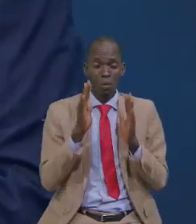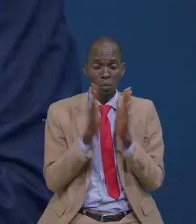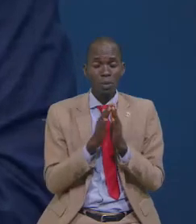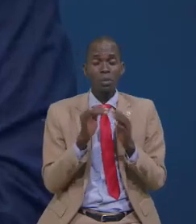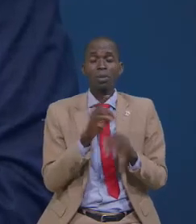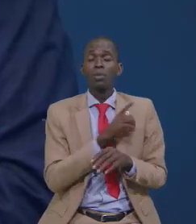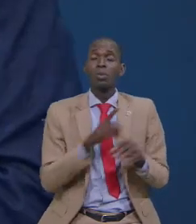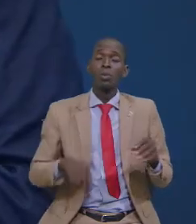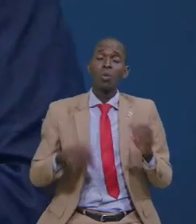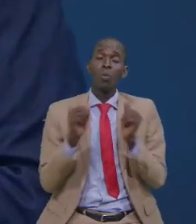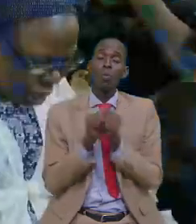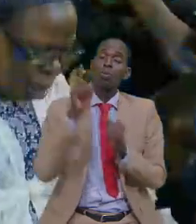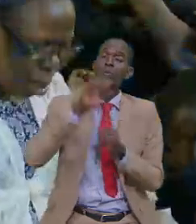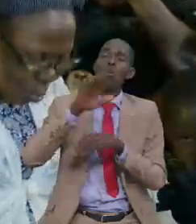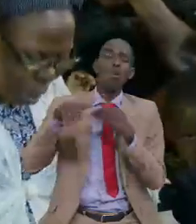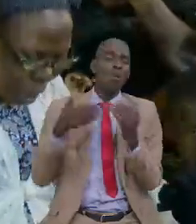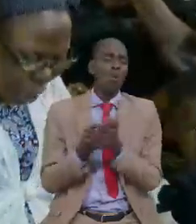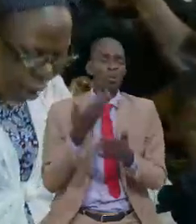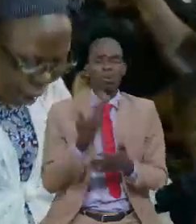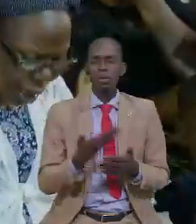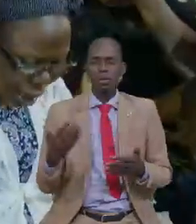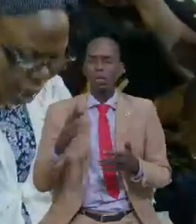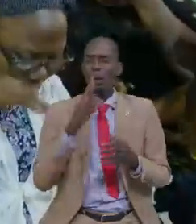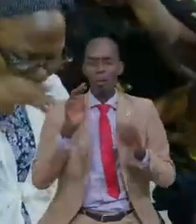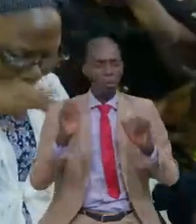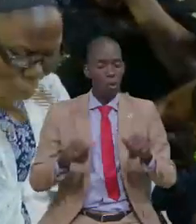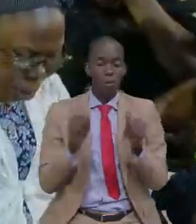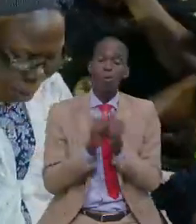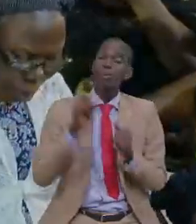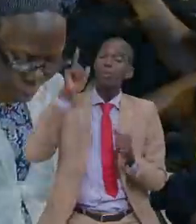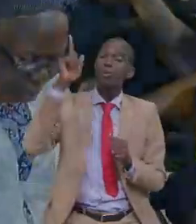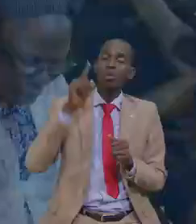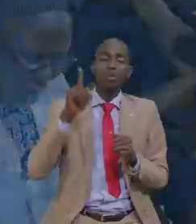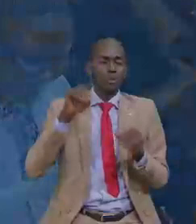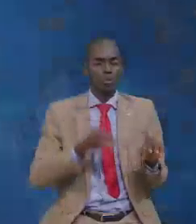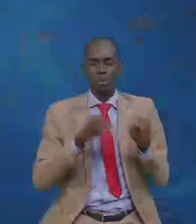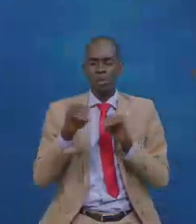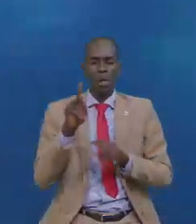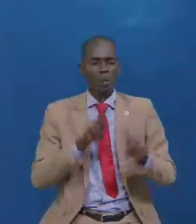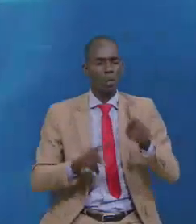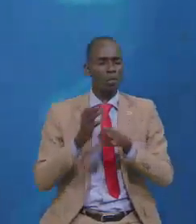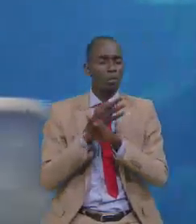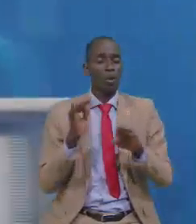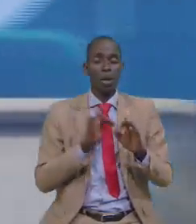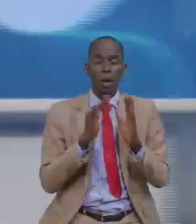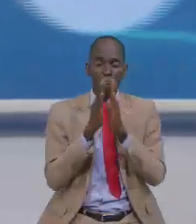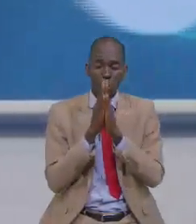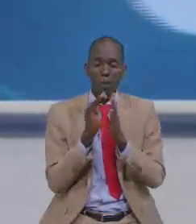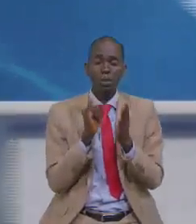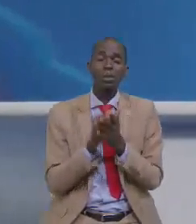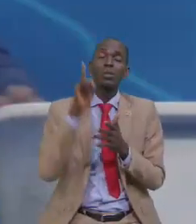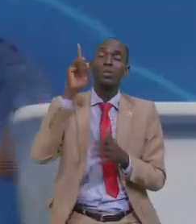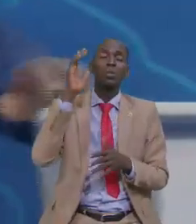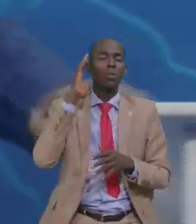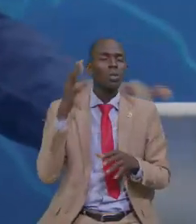all things are possible. With you set people free. I pray that you take all